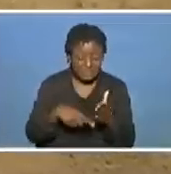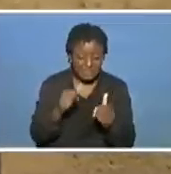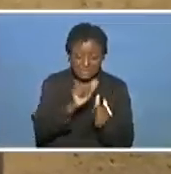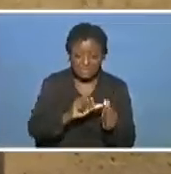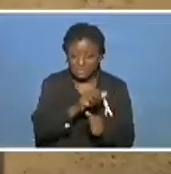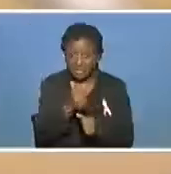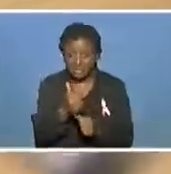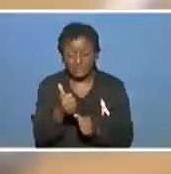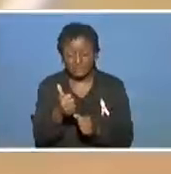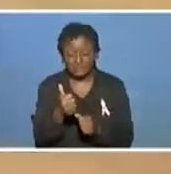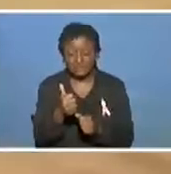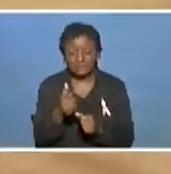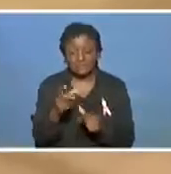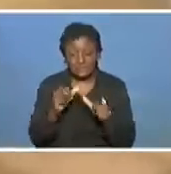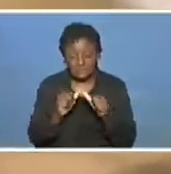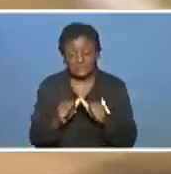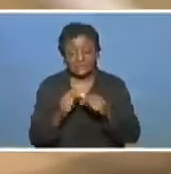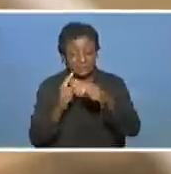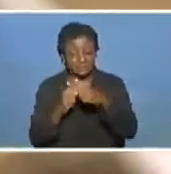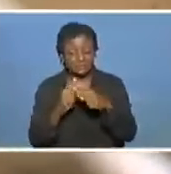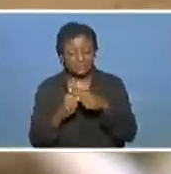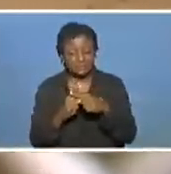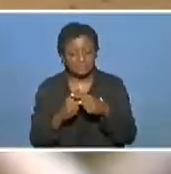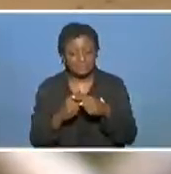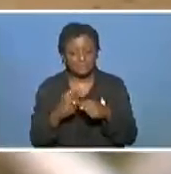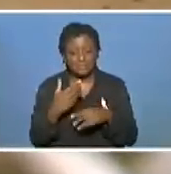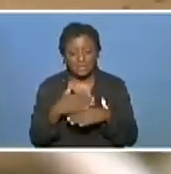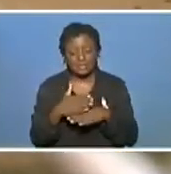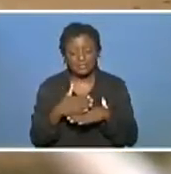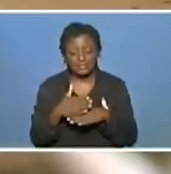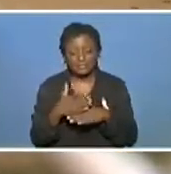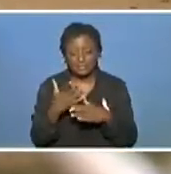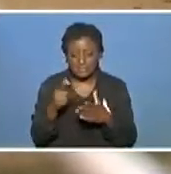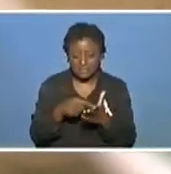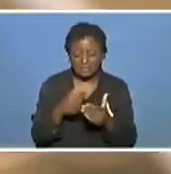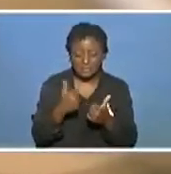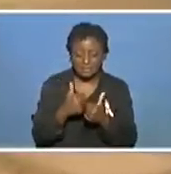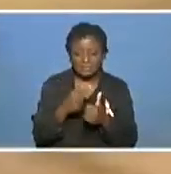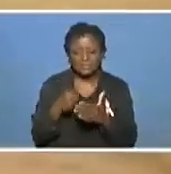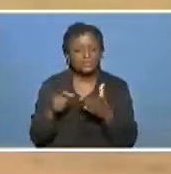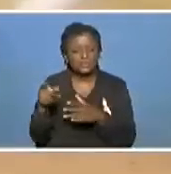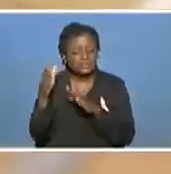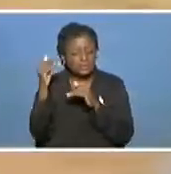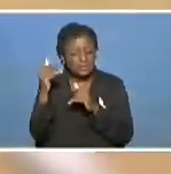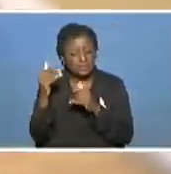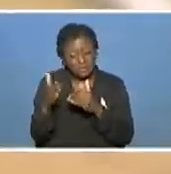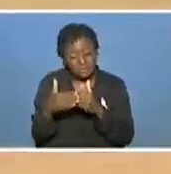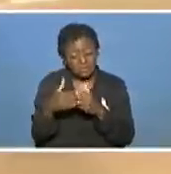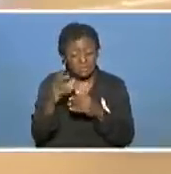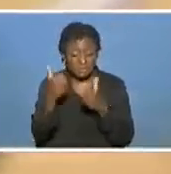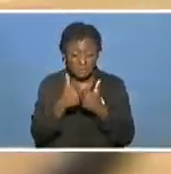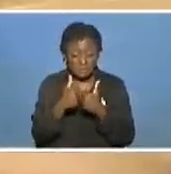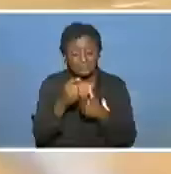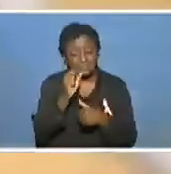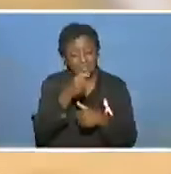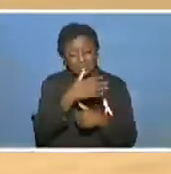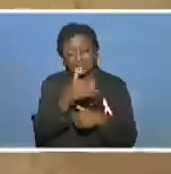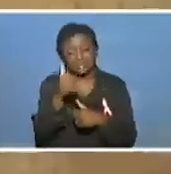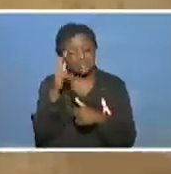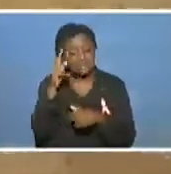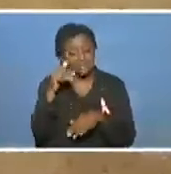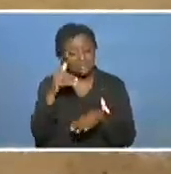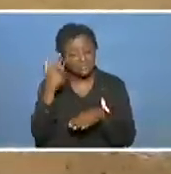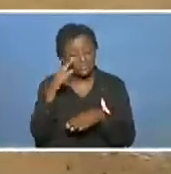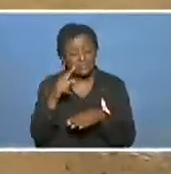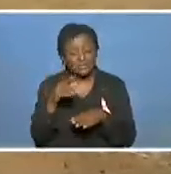dugout, and let's stay positive. After a close game, many people were expecting a closer game in 2. Yeah, they're looking for a shadow game,